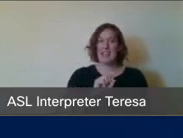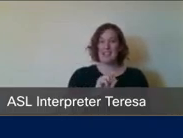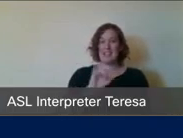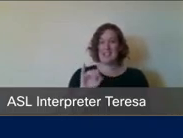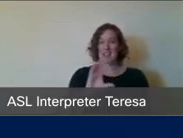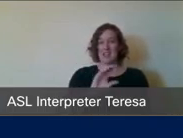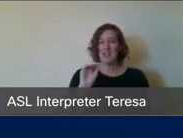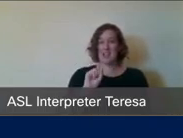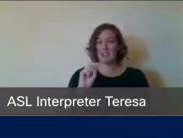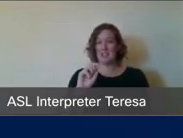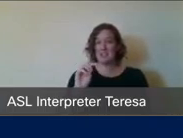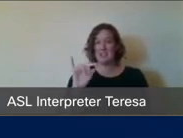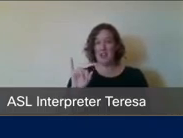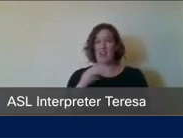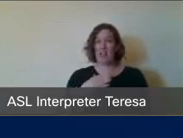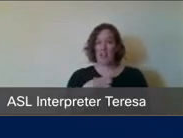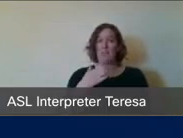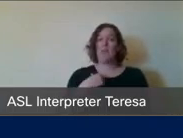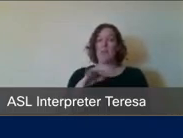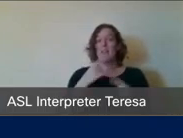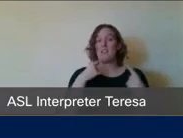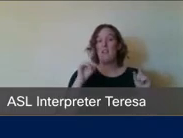claims. And we did that successfully for